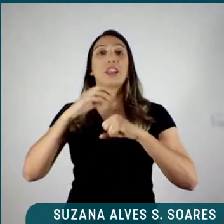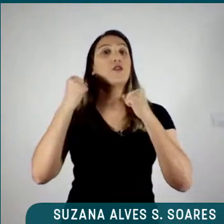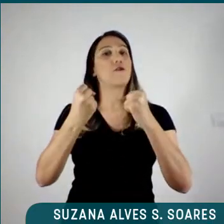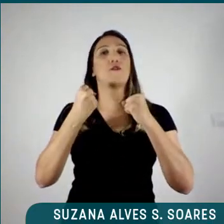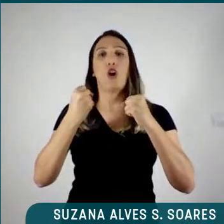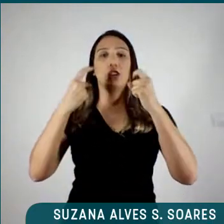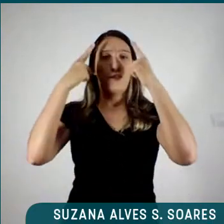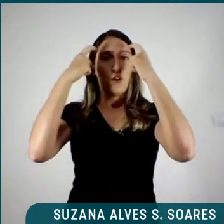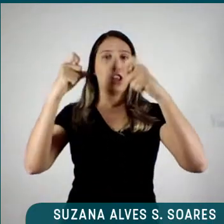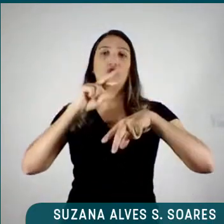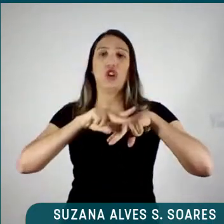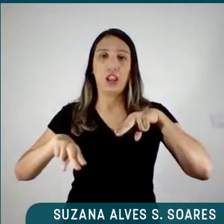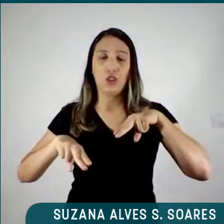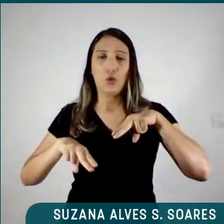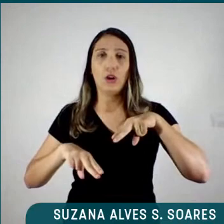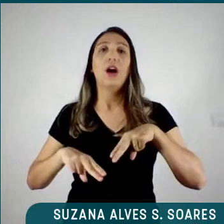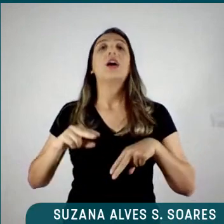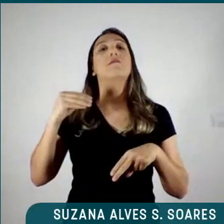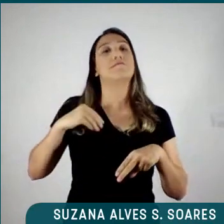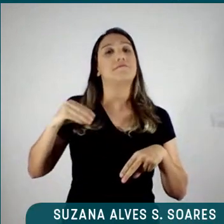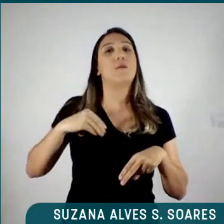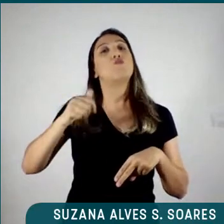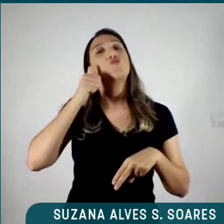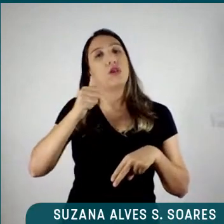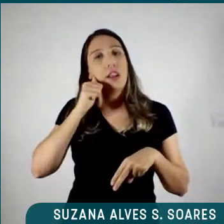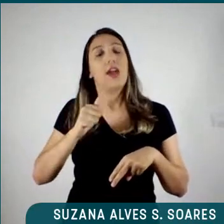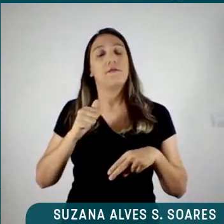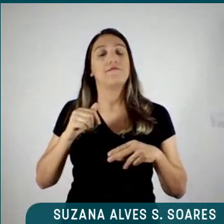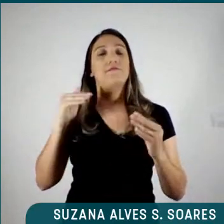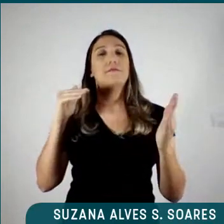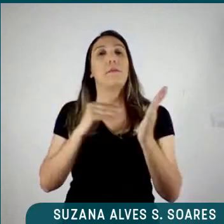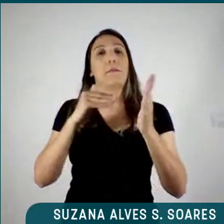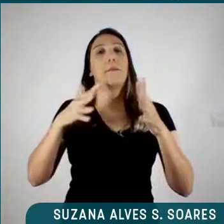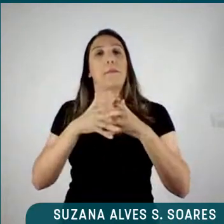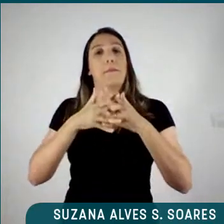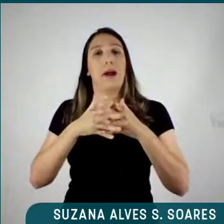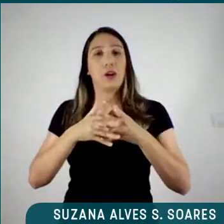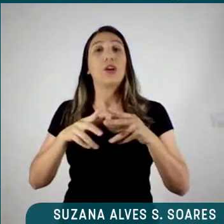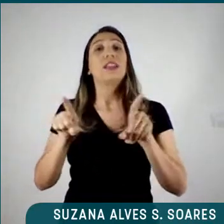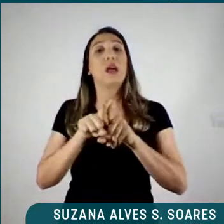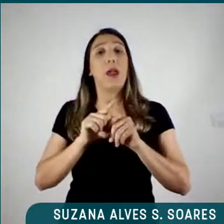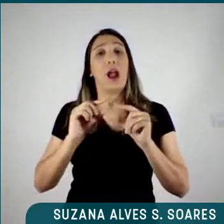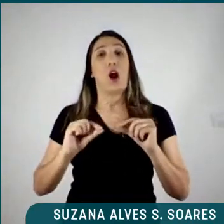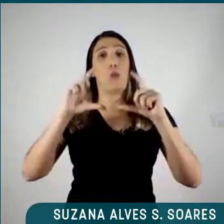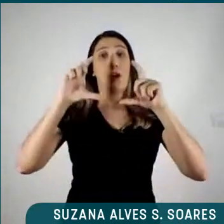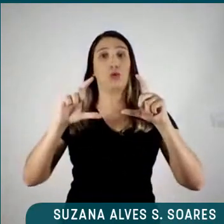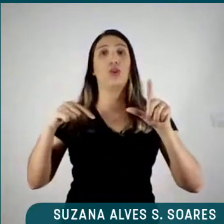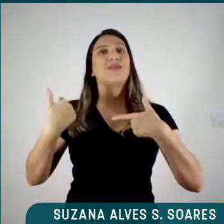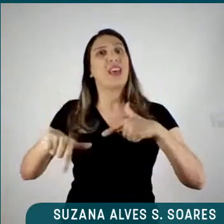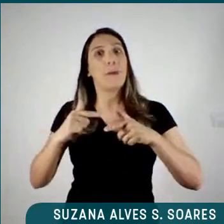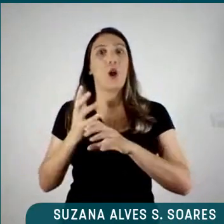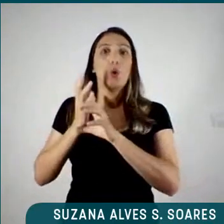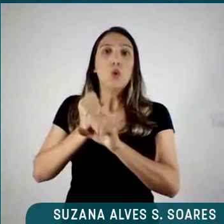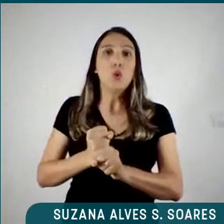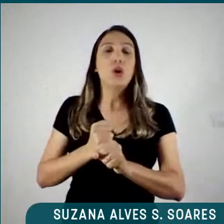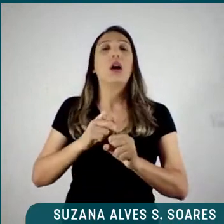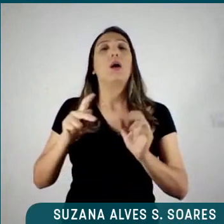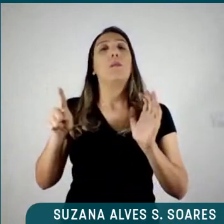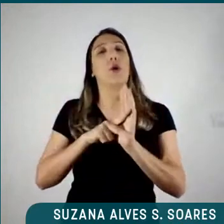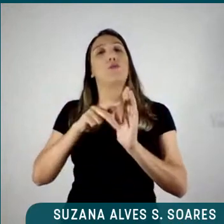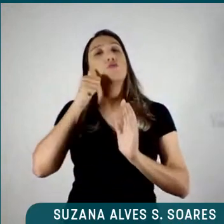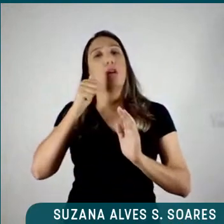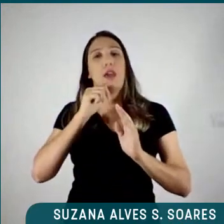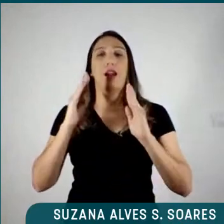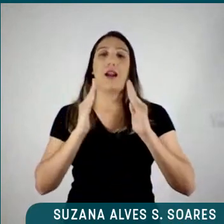the discrimination, the violence, and the extreme social inequality. The pandemic increased